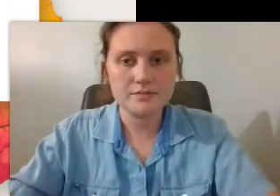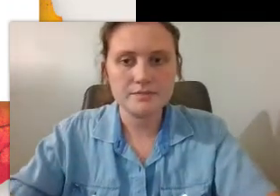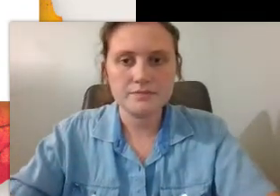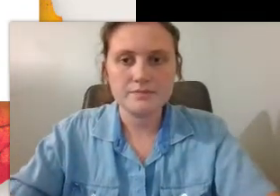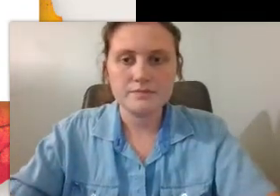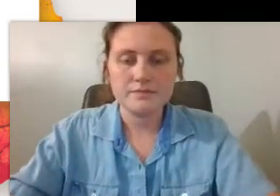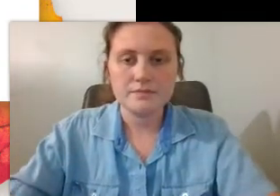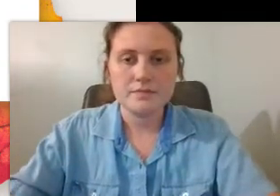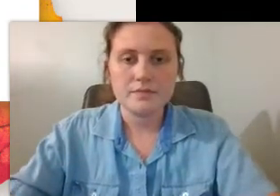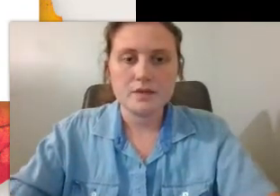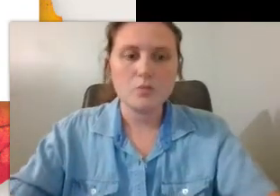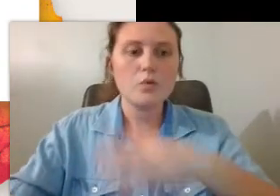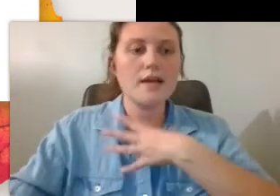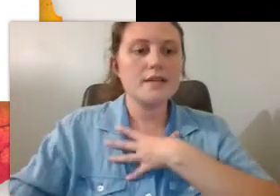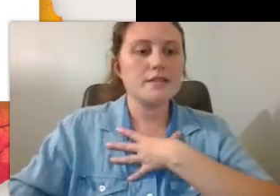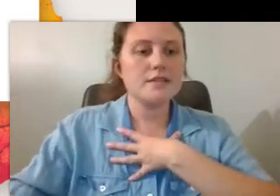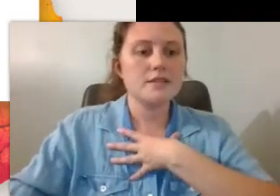coat.